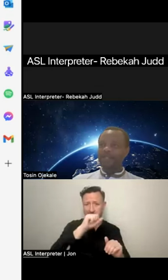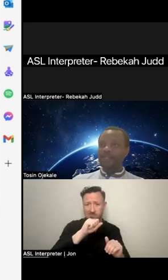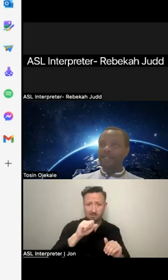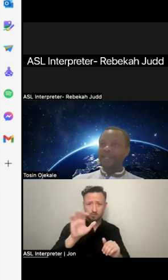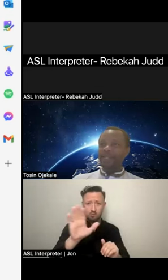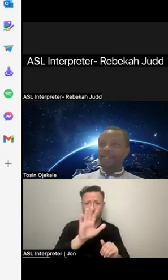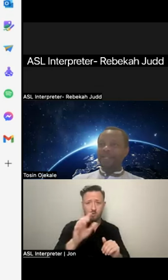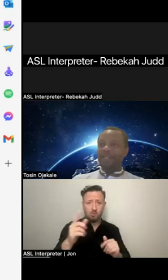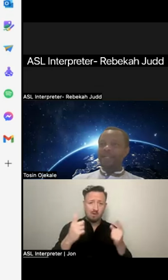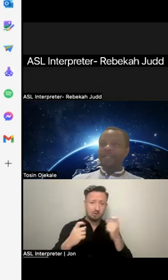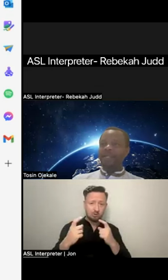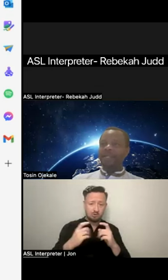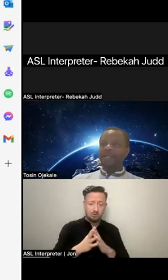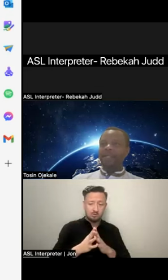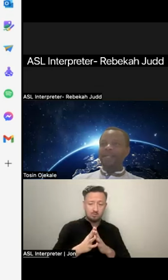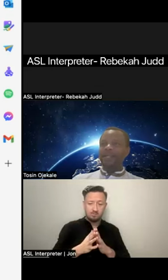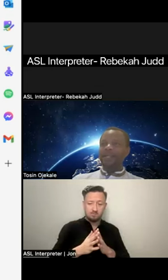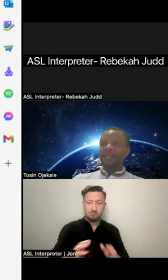questions.